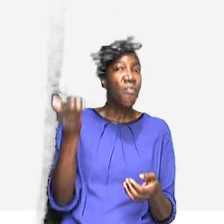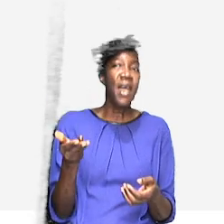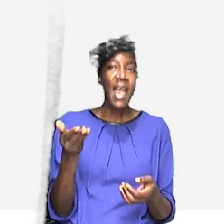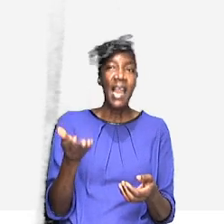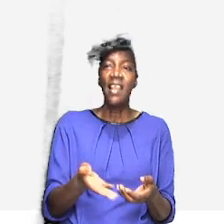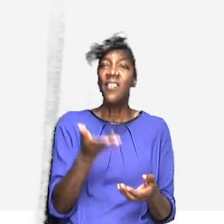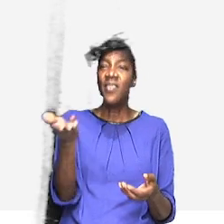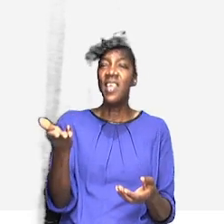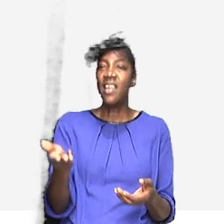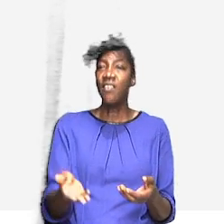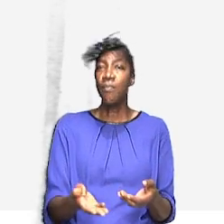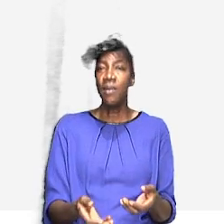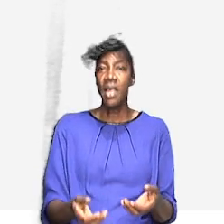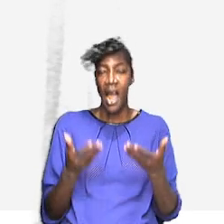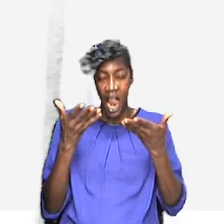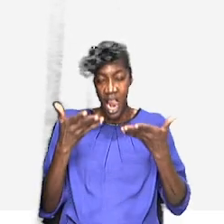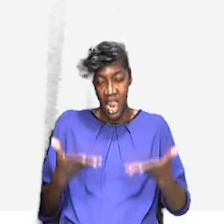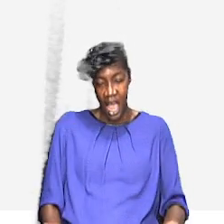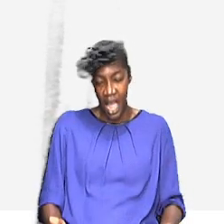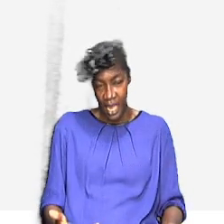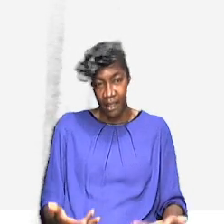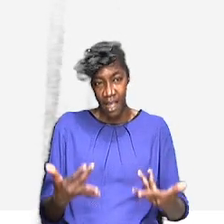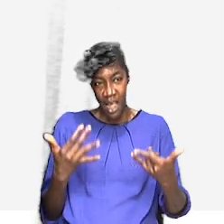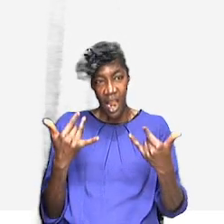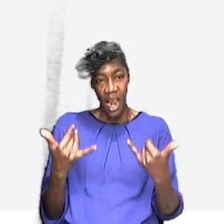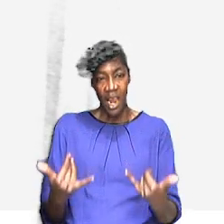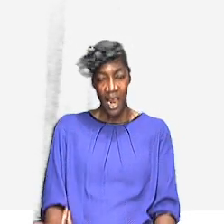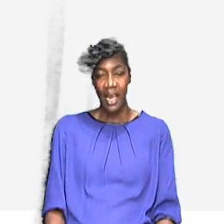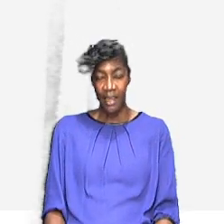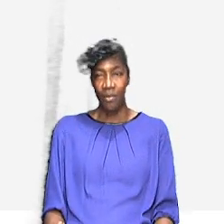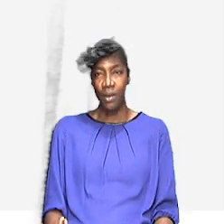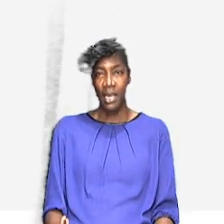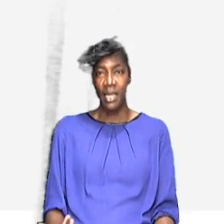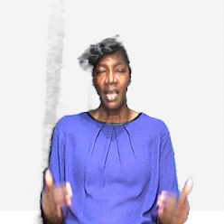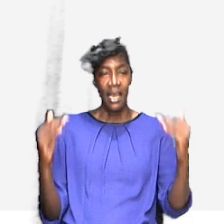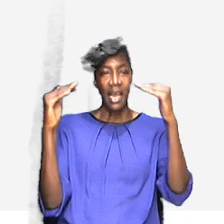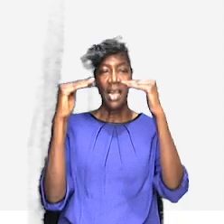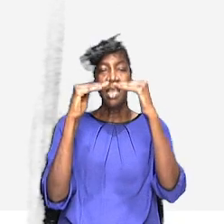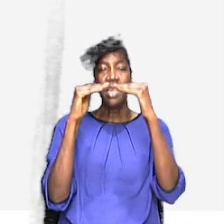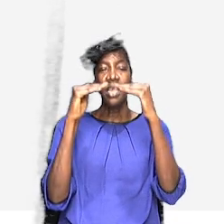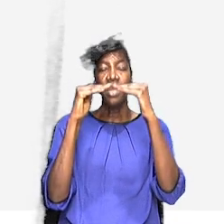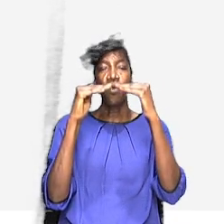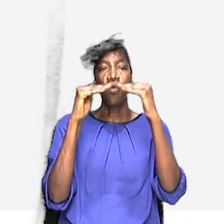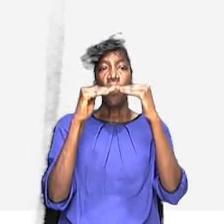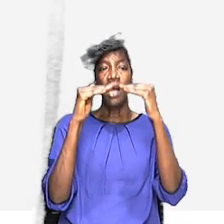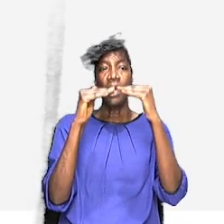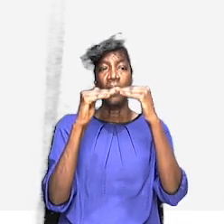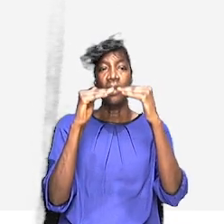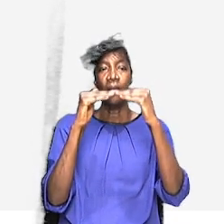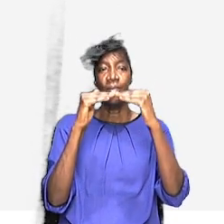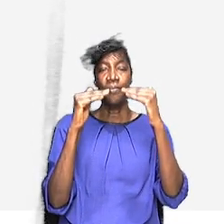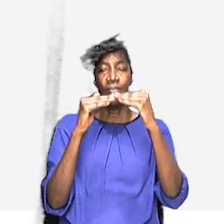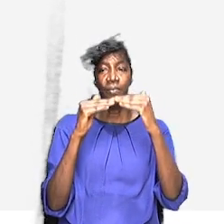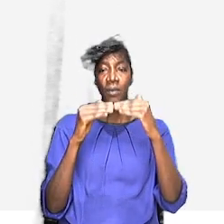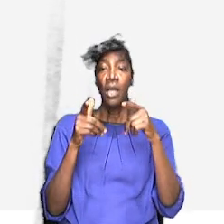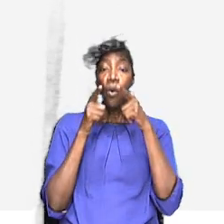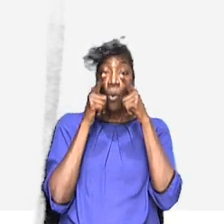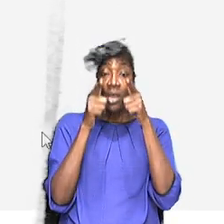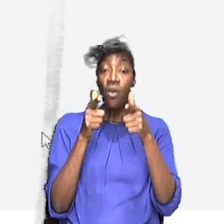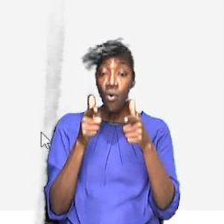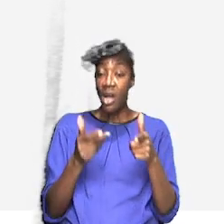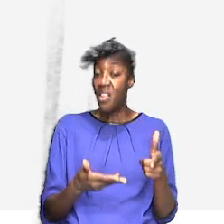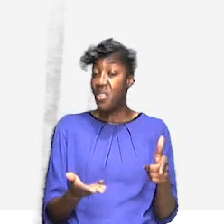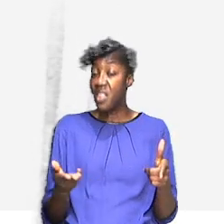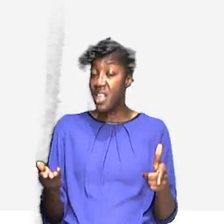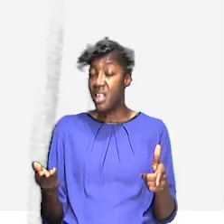a like weight. In other words, they are equal in terms of measurement. Now, when we look at what these things